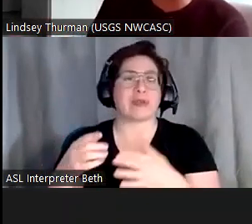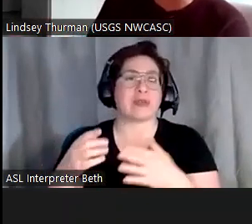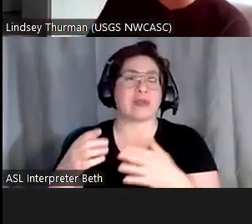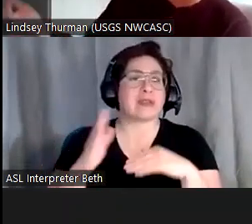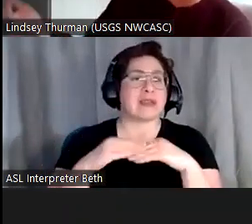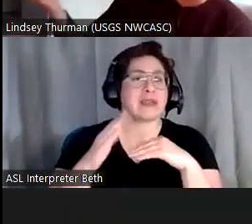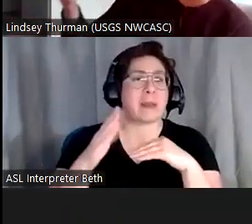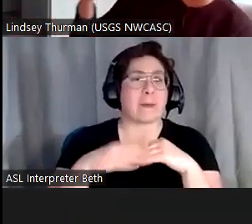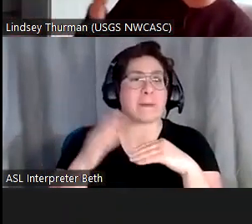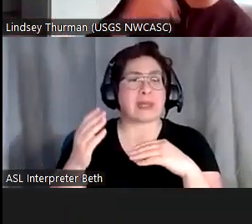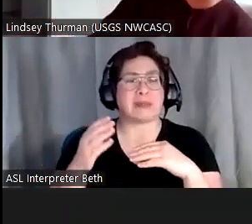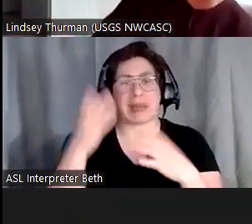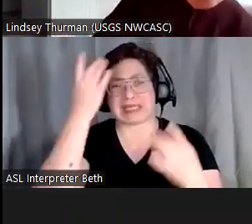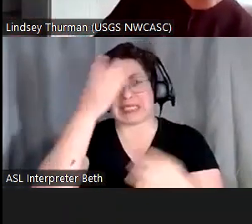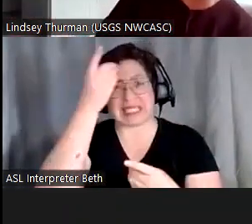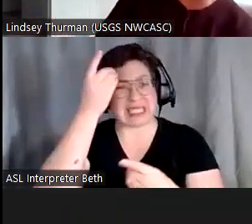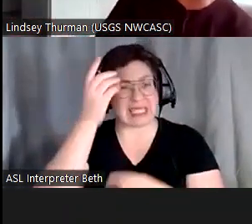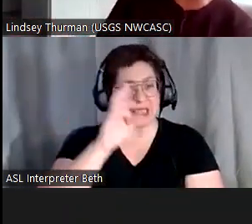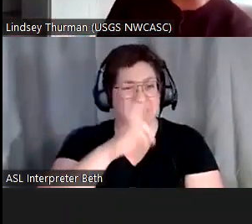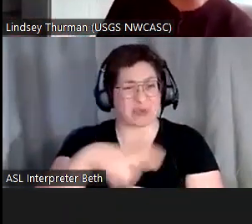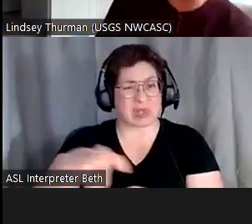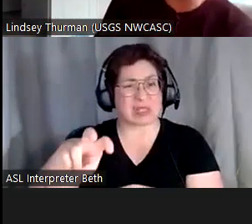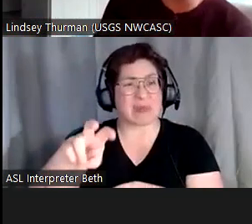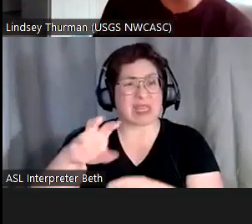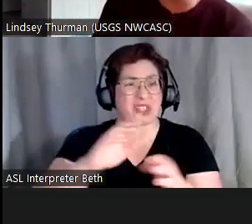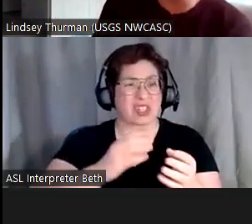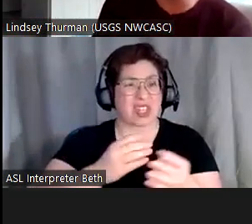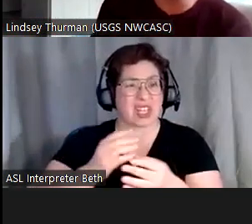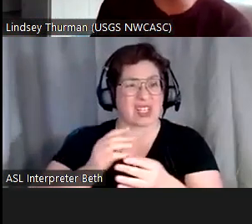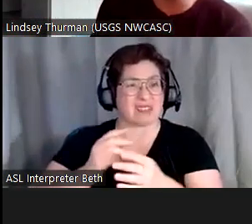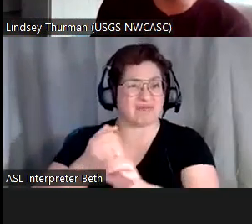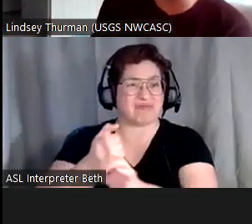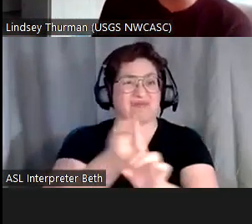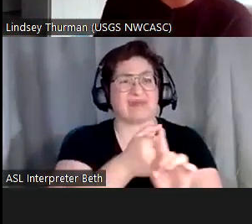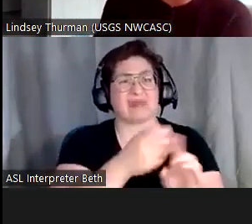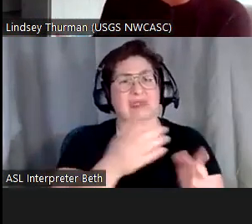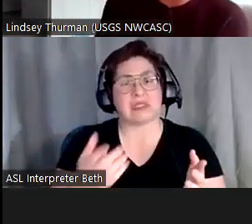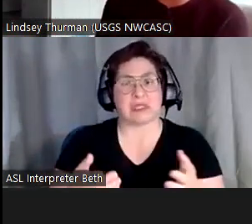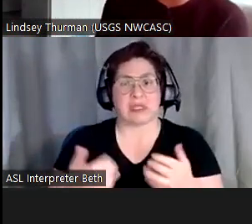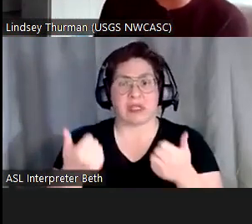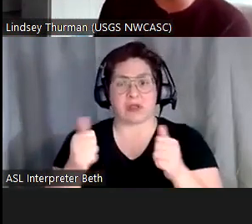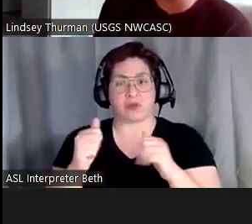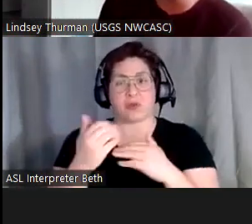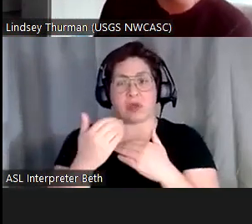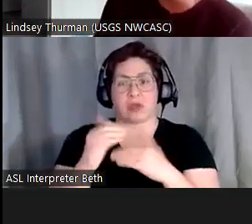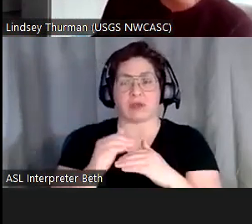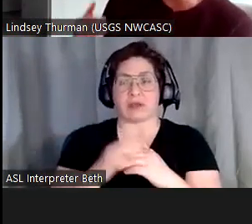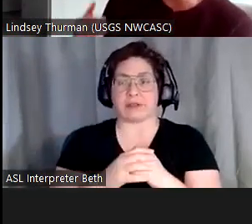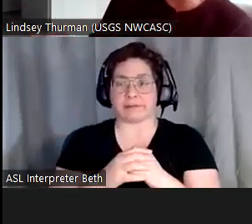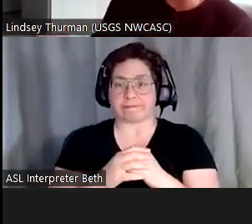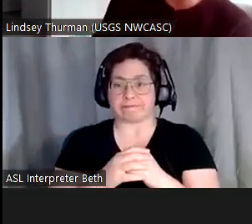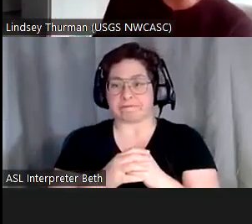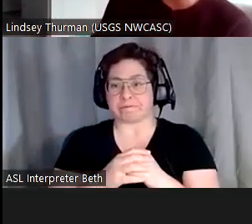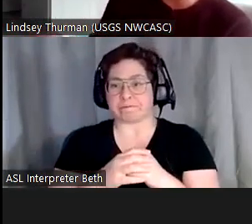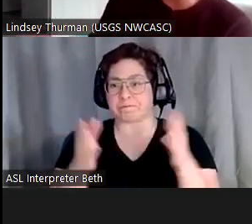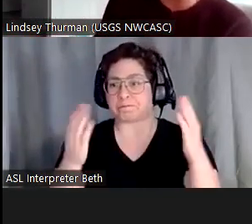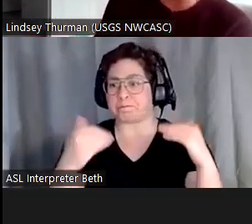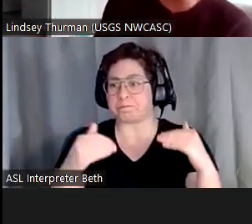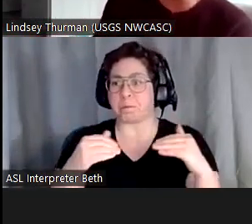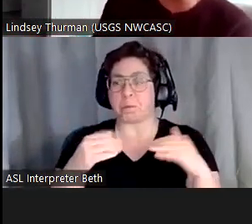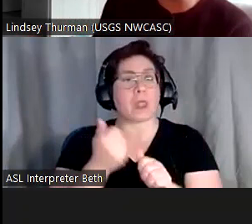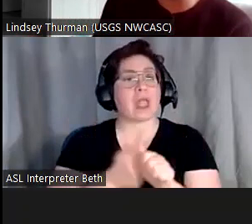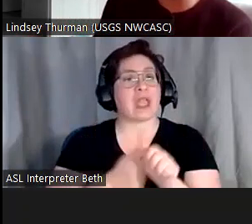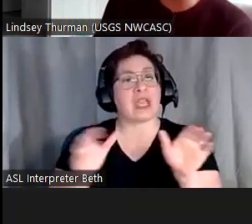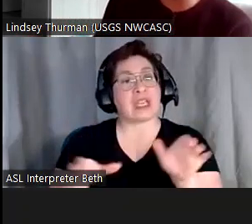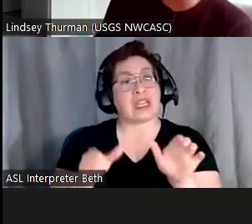disease transmission when, trying to optimize connectivity. There's some trade-offs there. And then for each of the actions, we